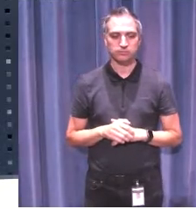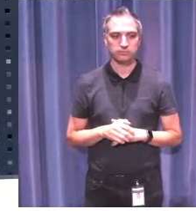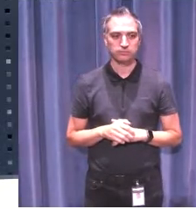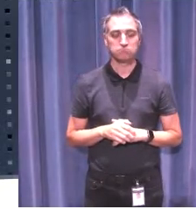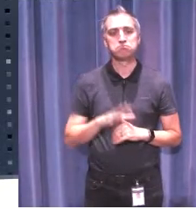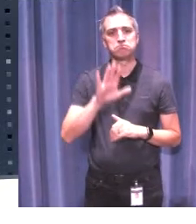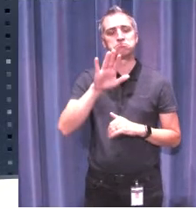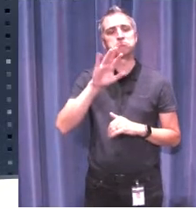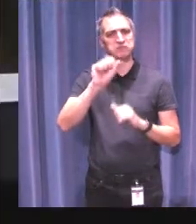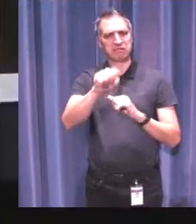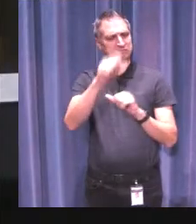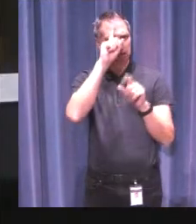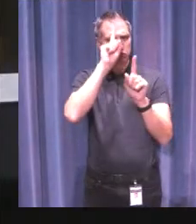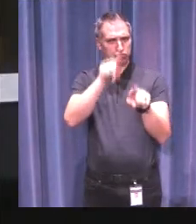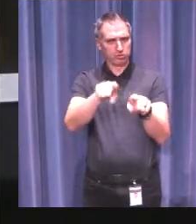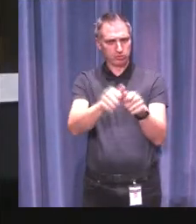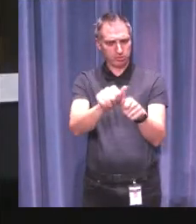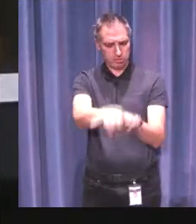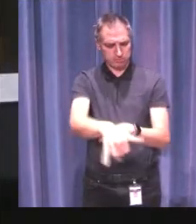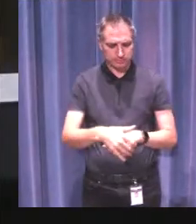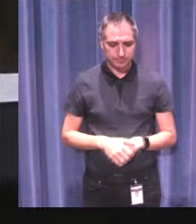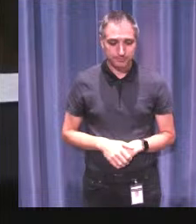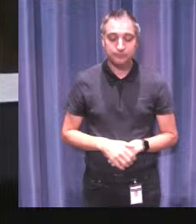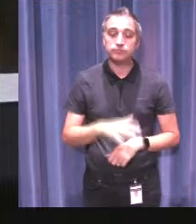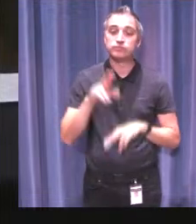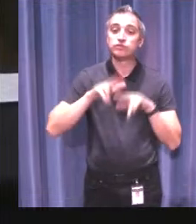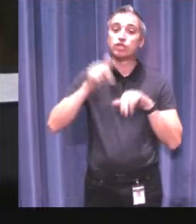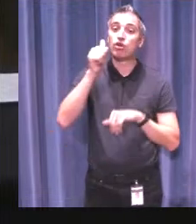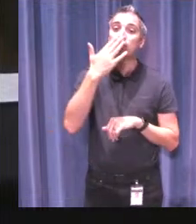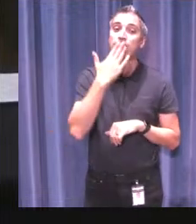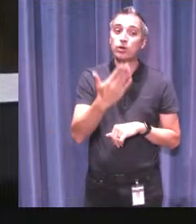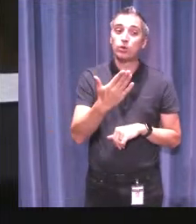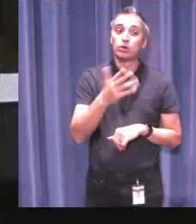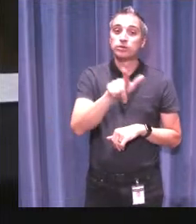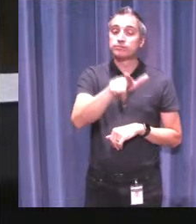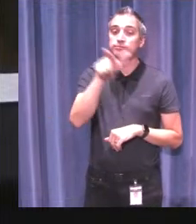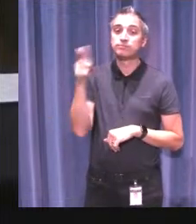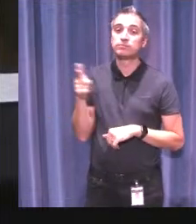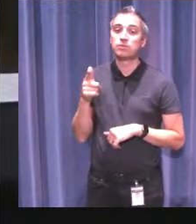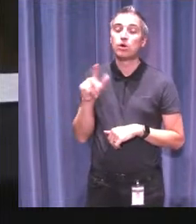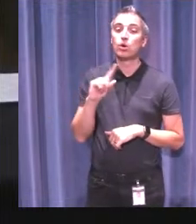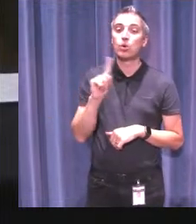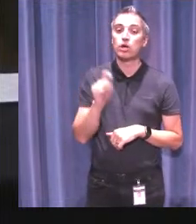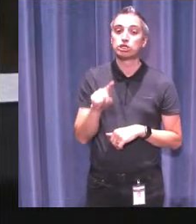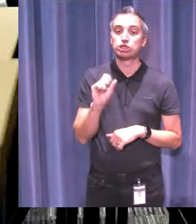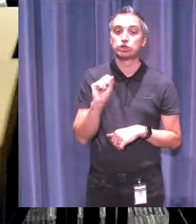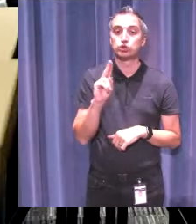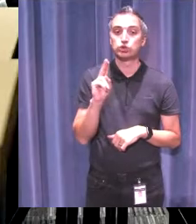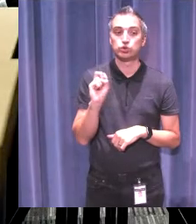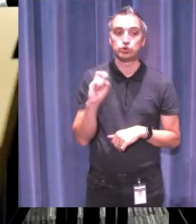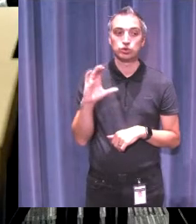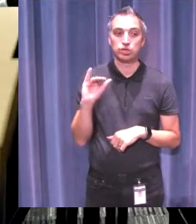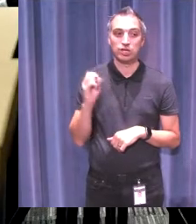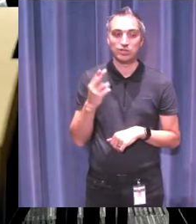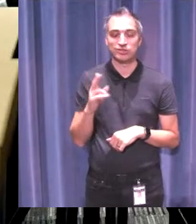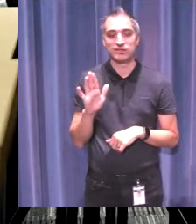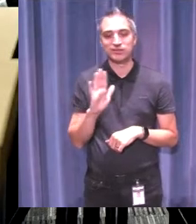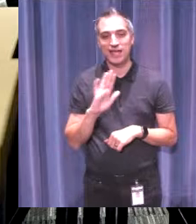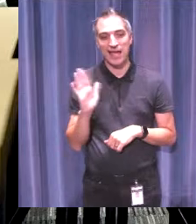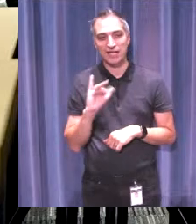Thank you very much. The next questions by Sue Couch. Yeah, hi, Jason. Okay,